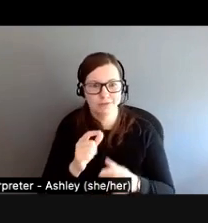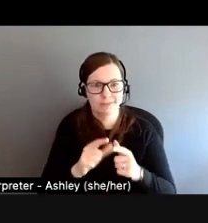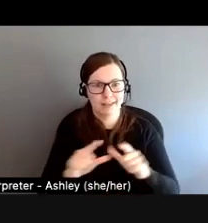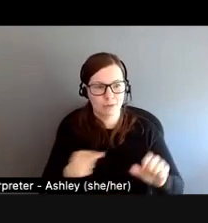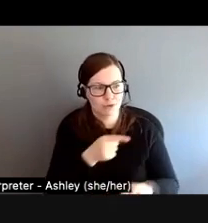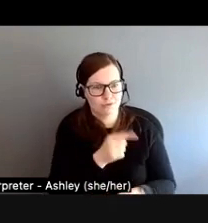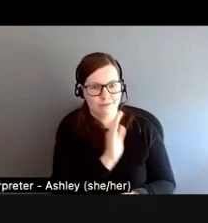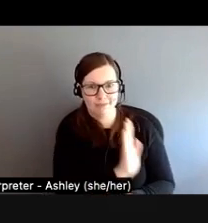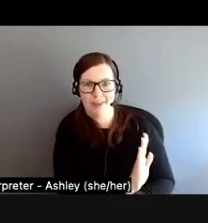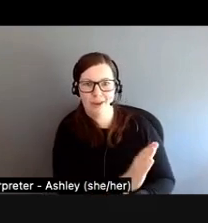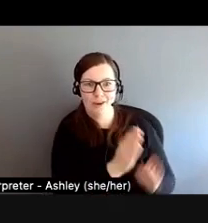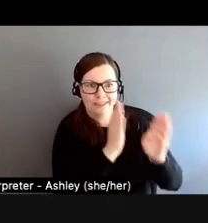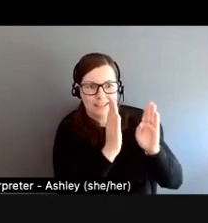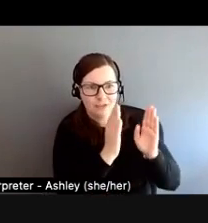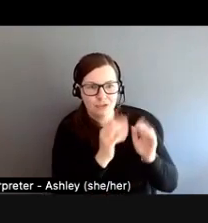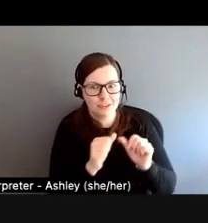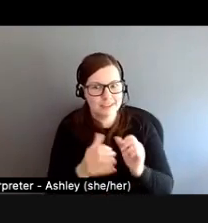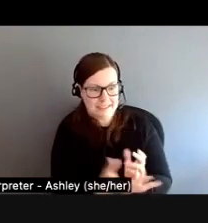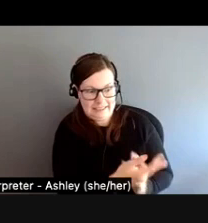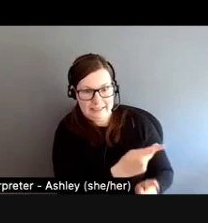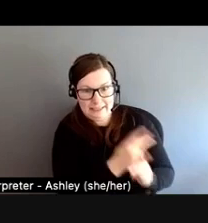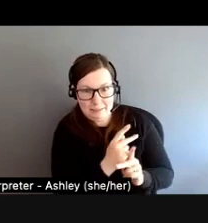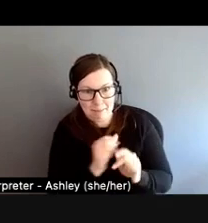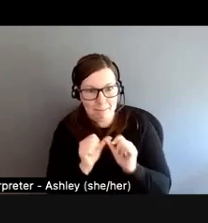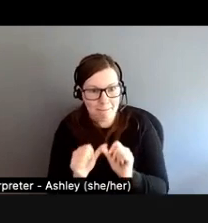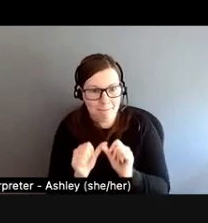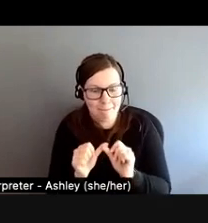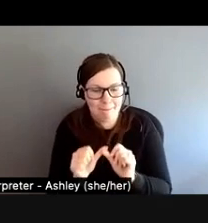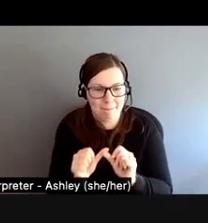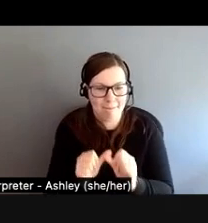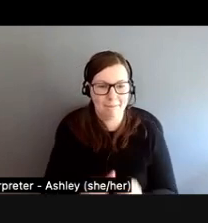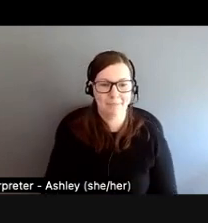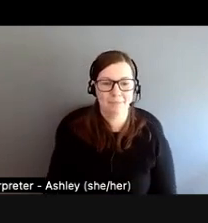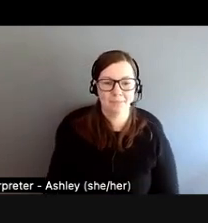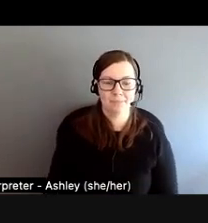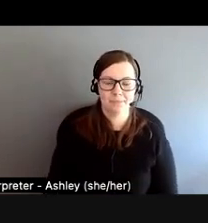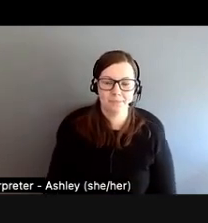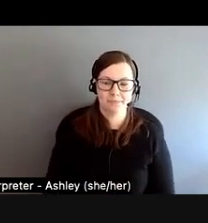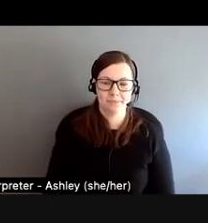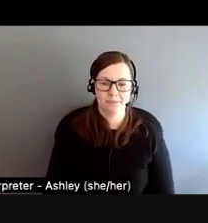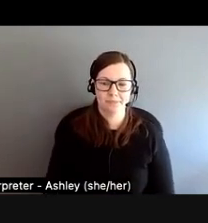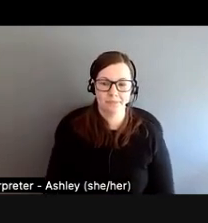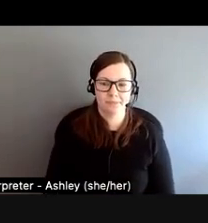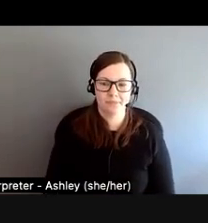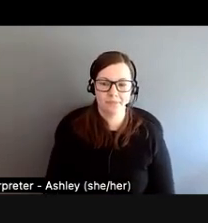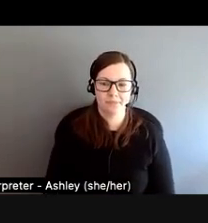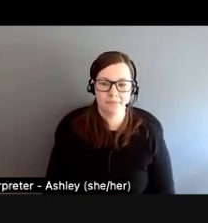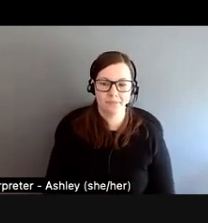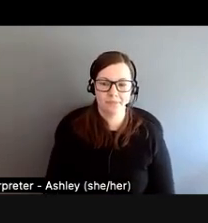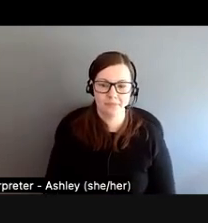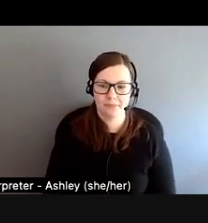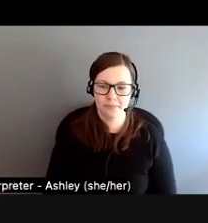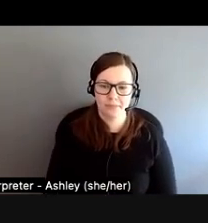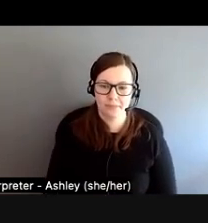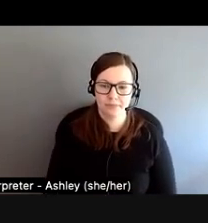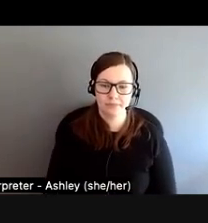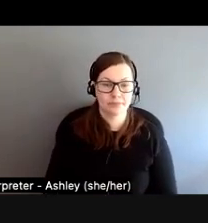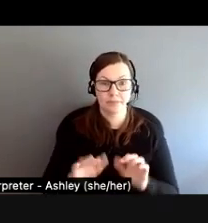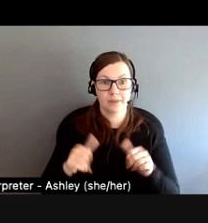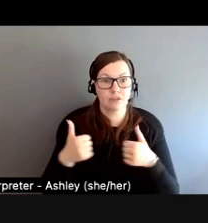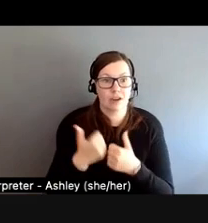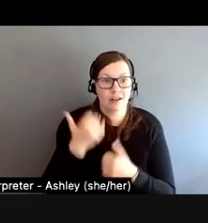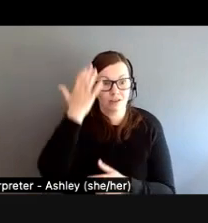it's related again to our busy days because we have lots of tasks and